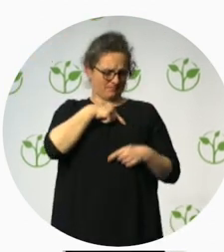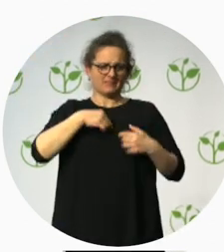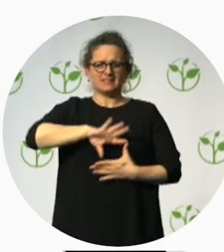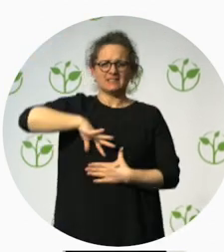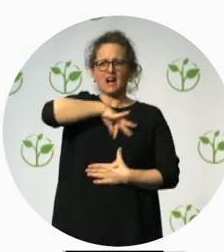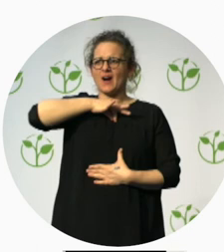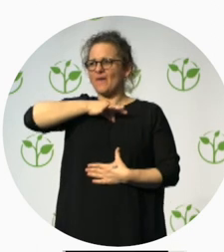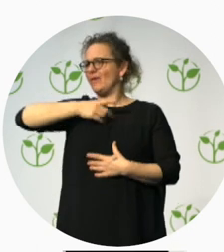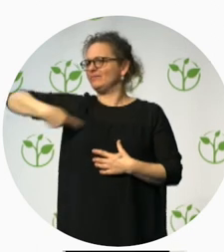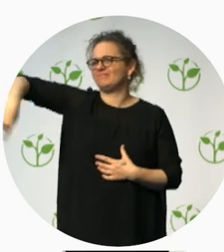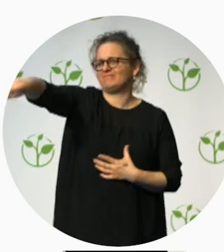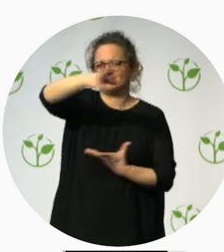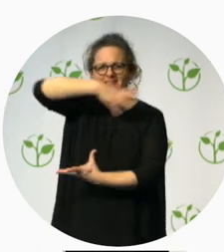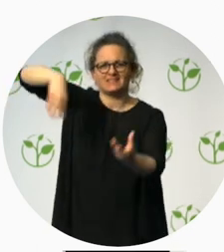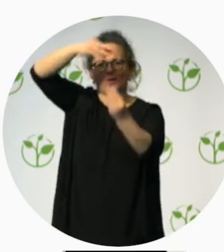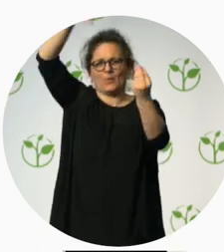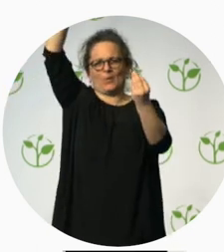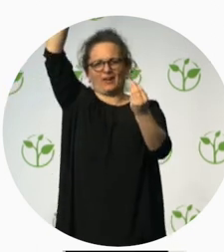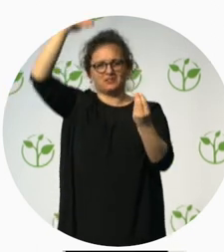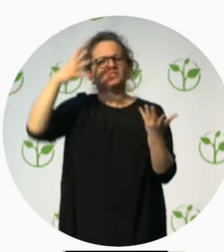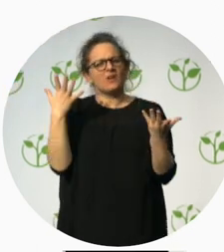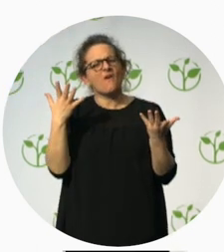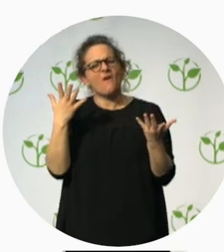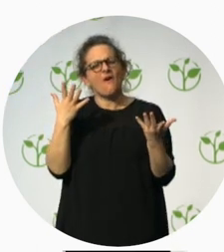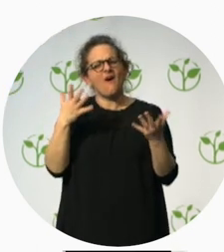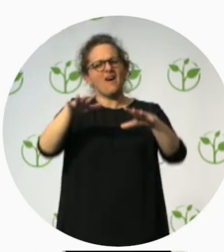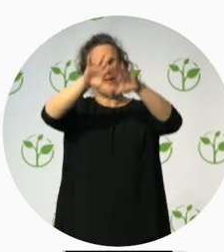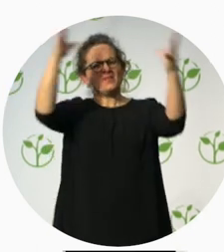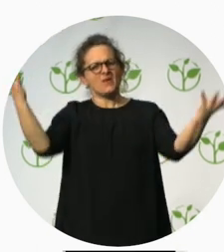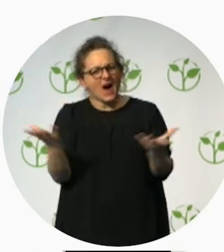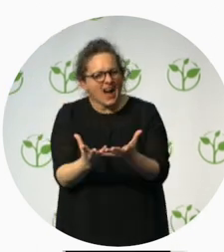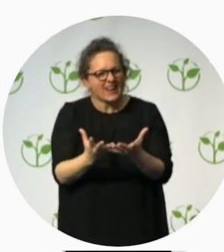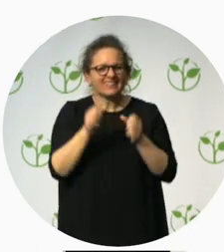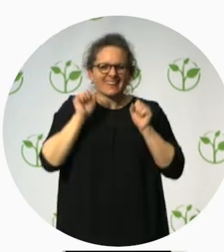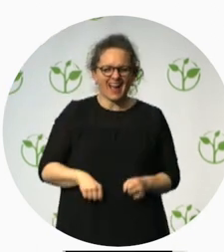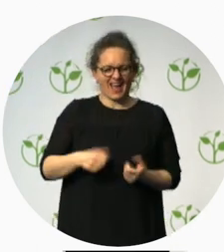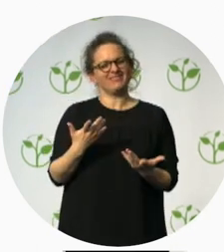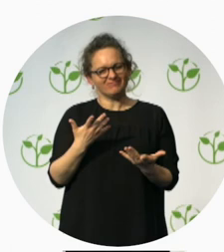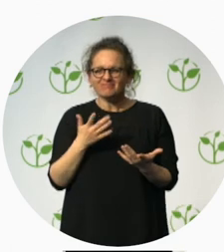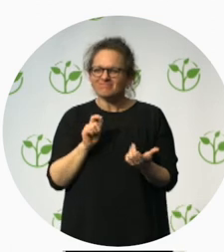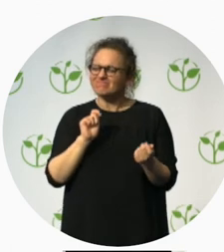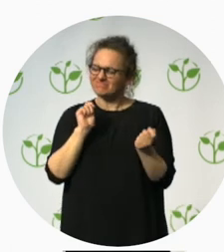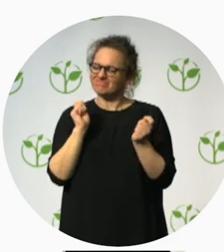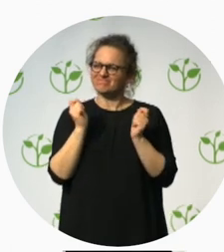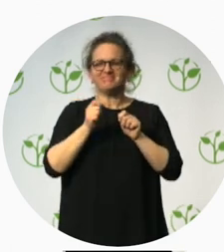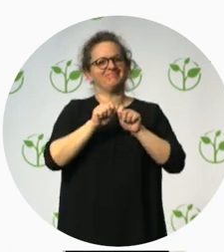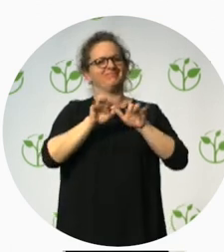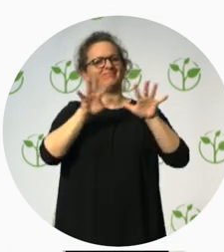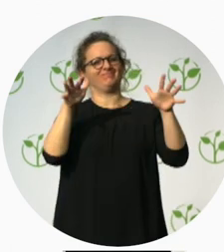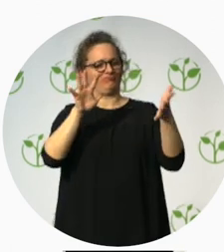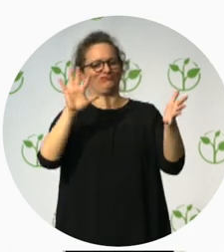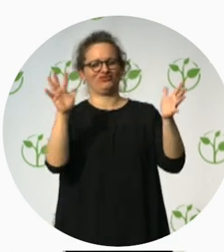happens inside and then has a ripple effect on the rest of society. Now, when